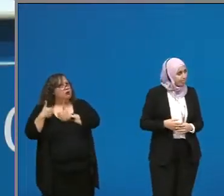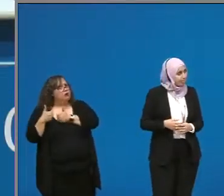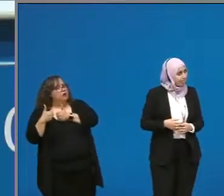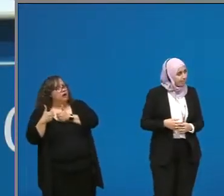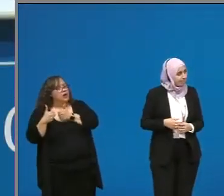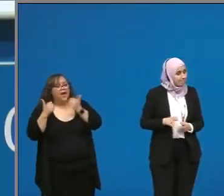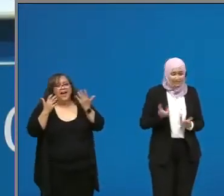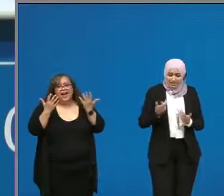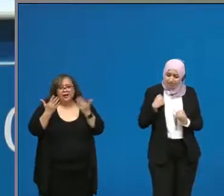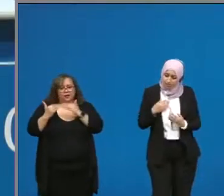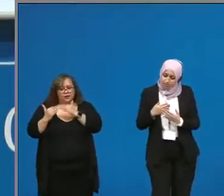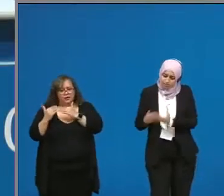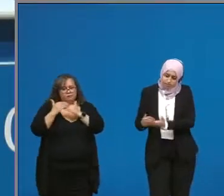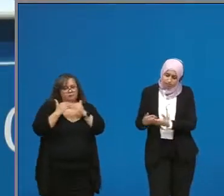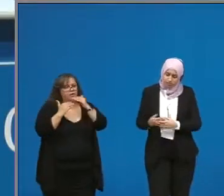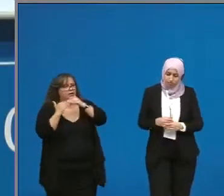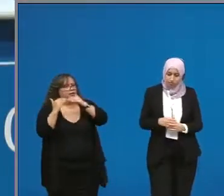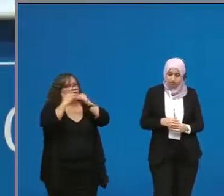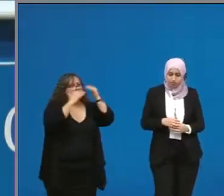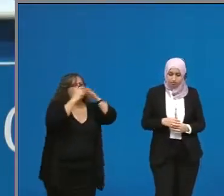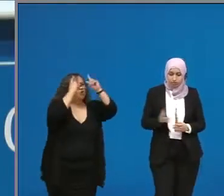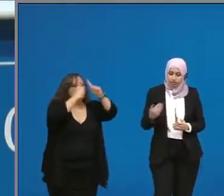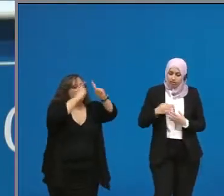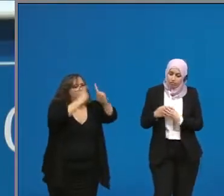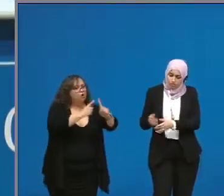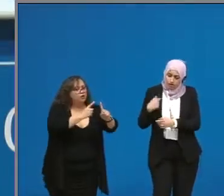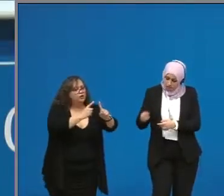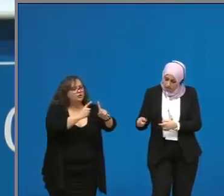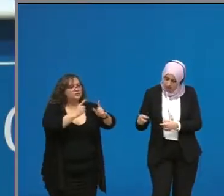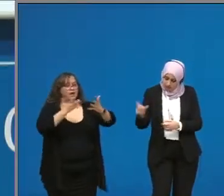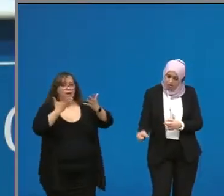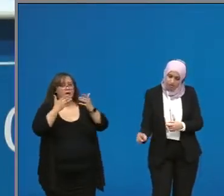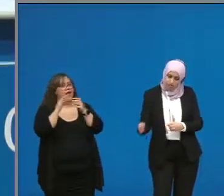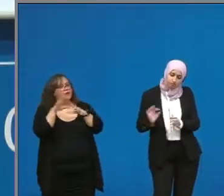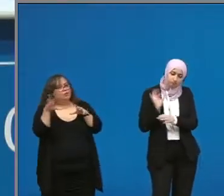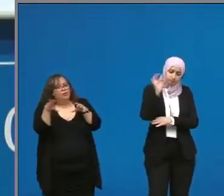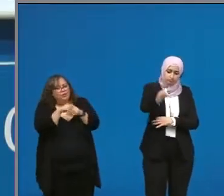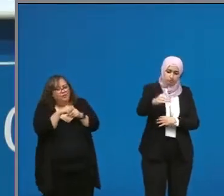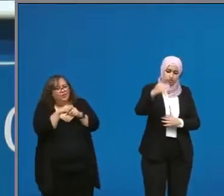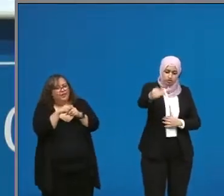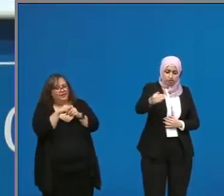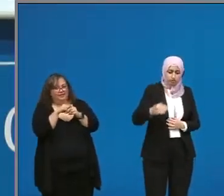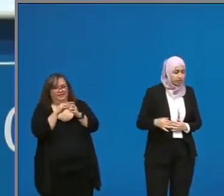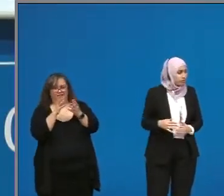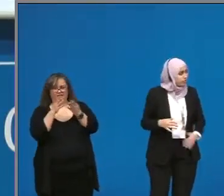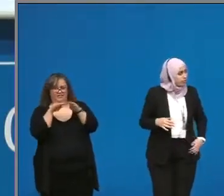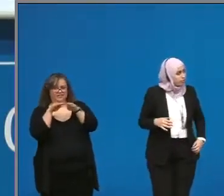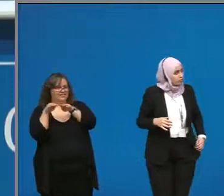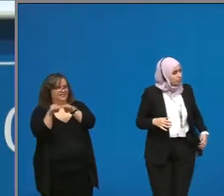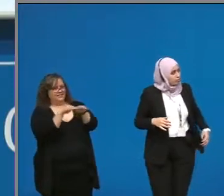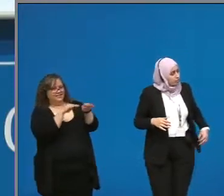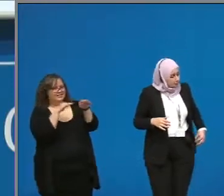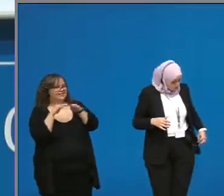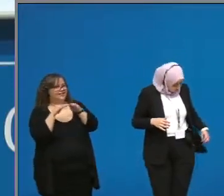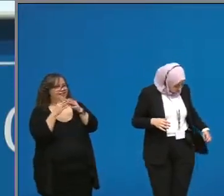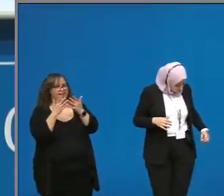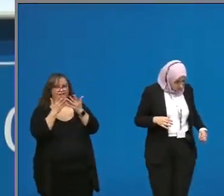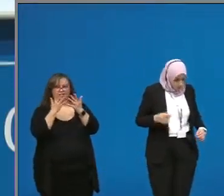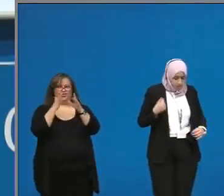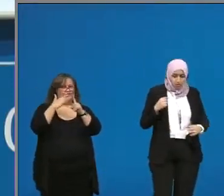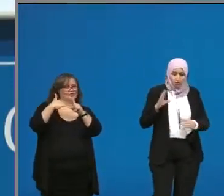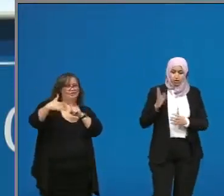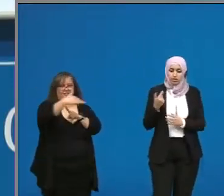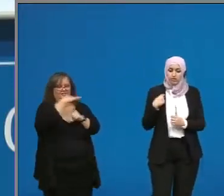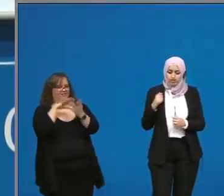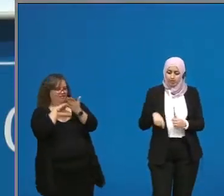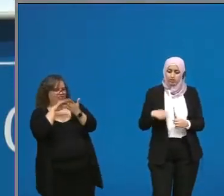goals? How do we do these things within a standard construct of our learning environment that we're in? And how maybe do we use technology to do that? So